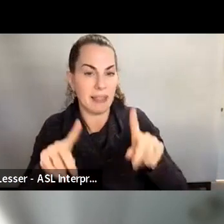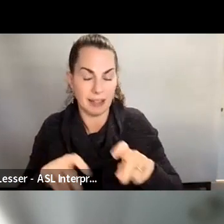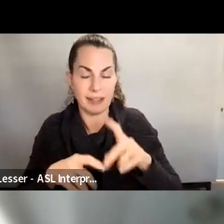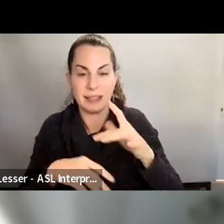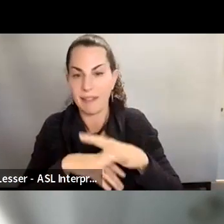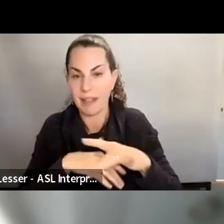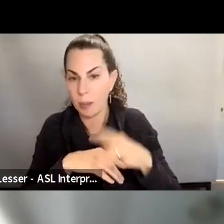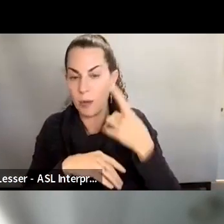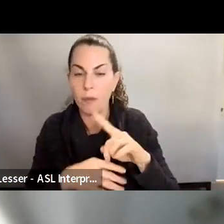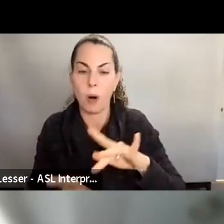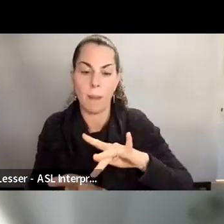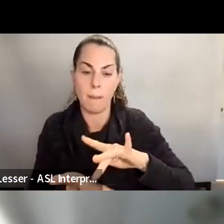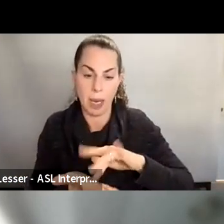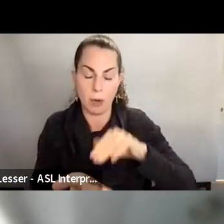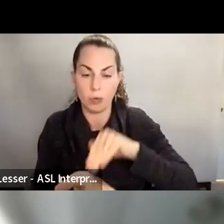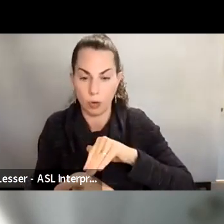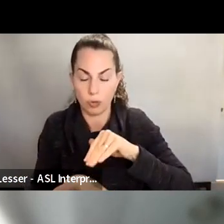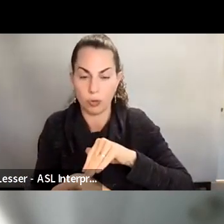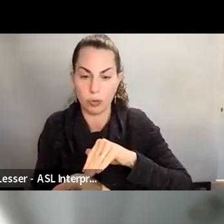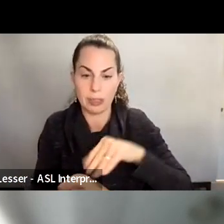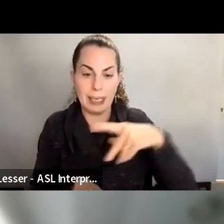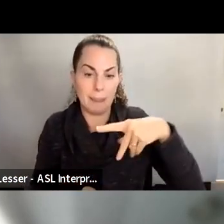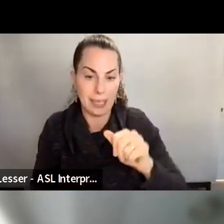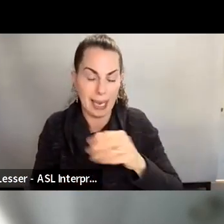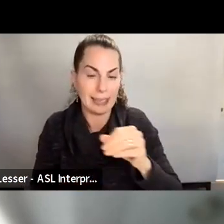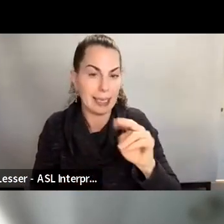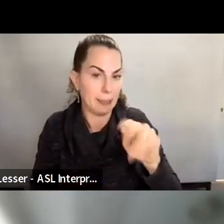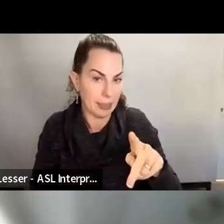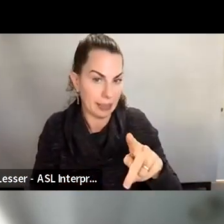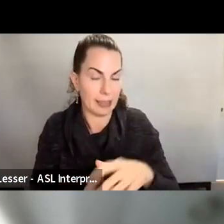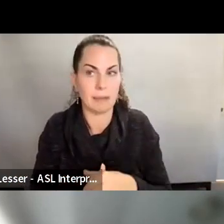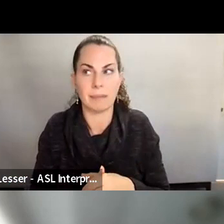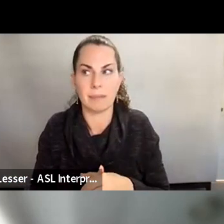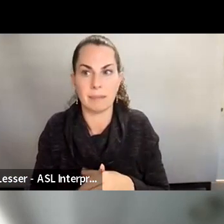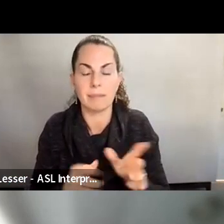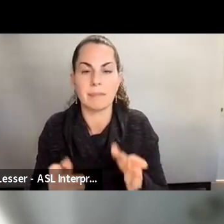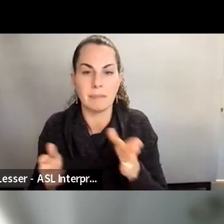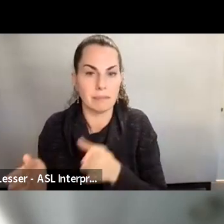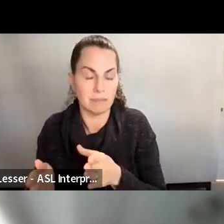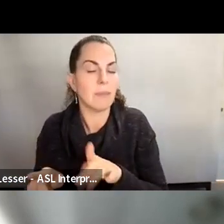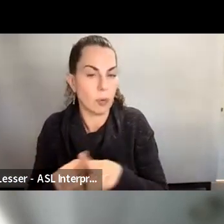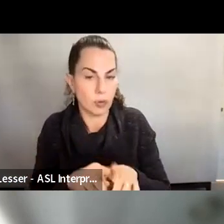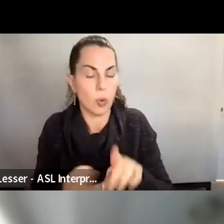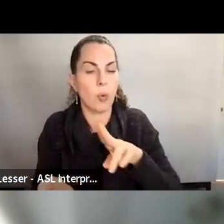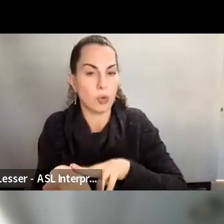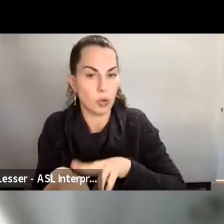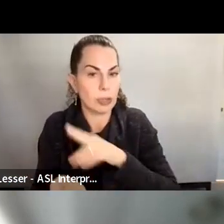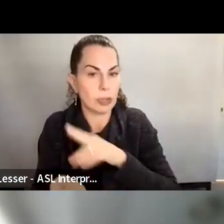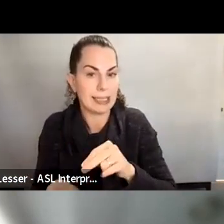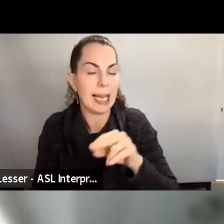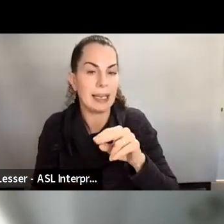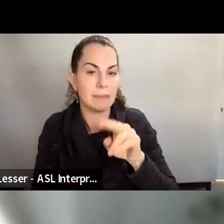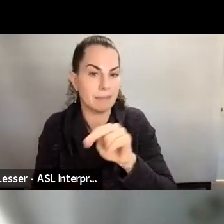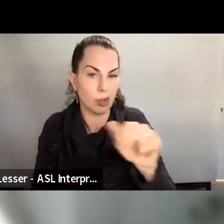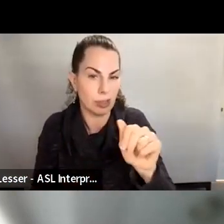medical doctors, PAs, and NPs, then nurses and nurses assistants, and they are at different levels. And you also have to